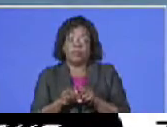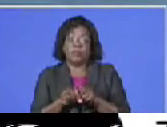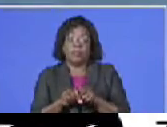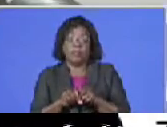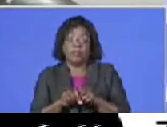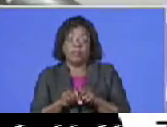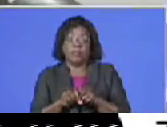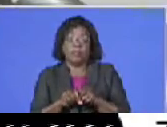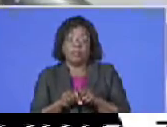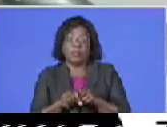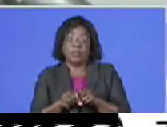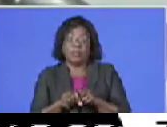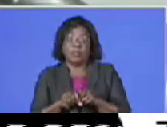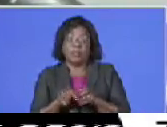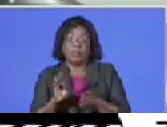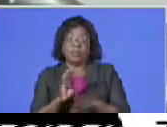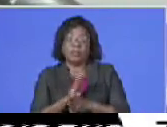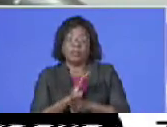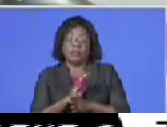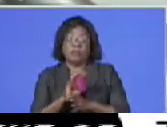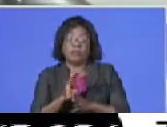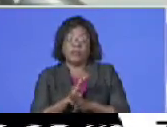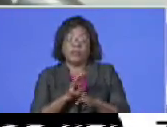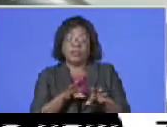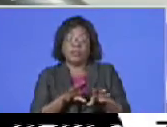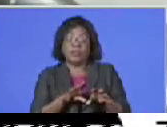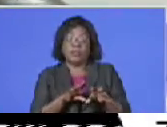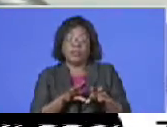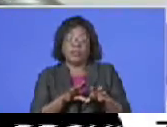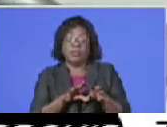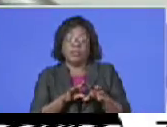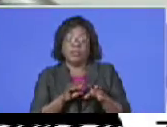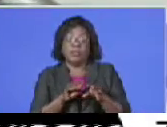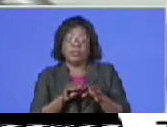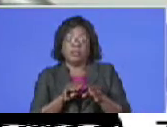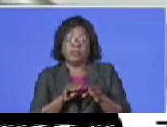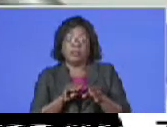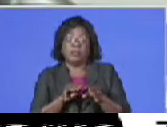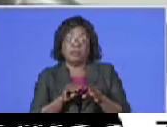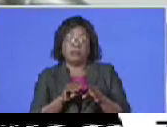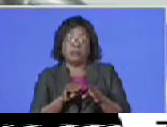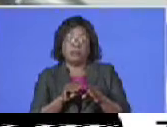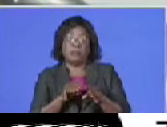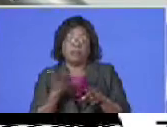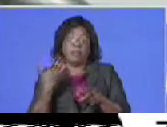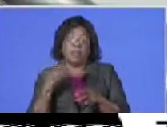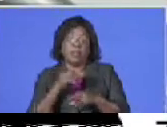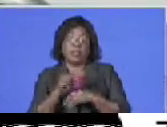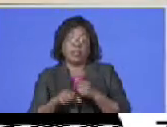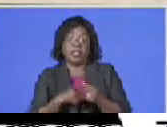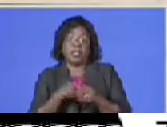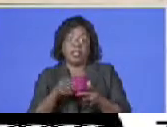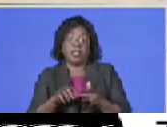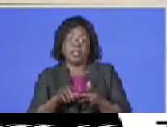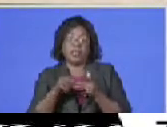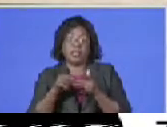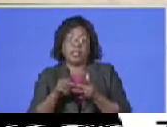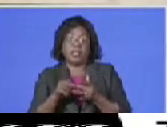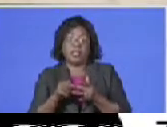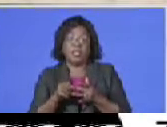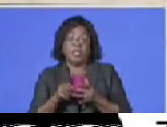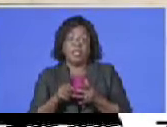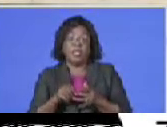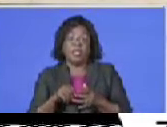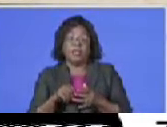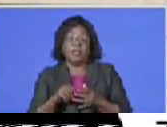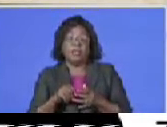So I'd say at this point, business is taking a nosedive. Last year, especially